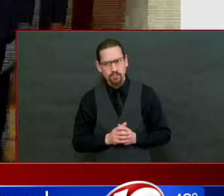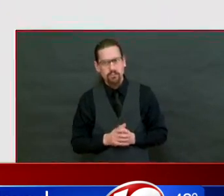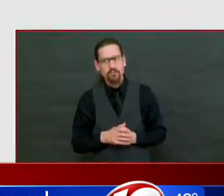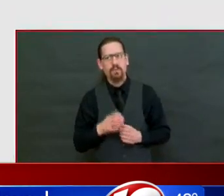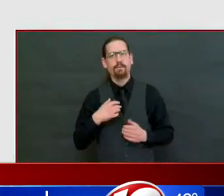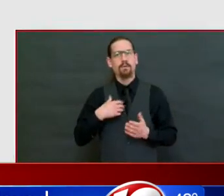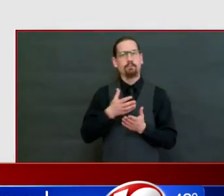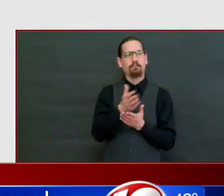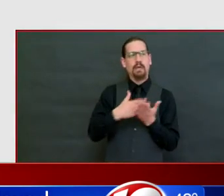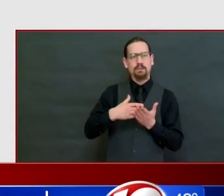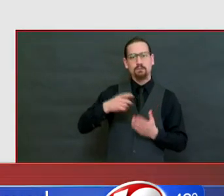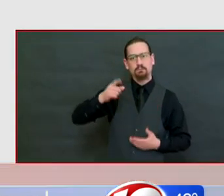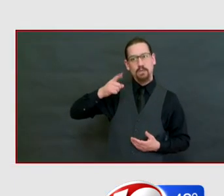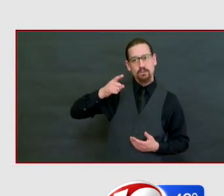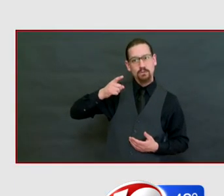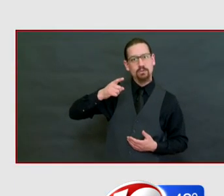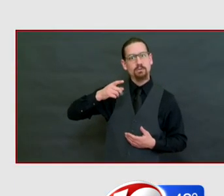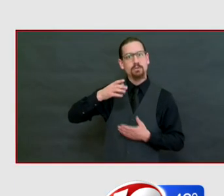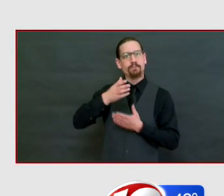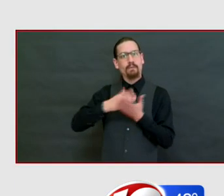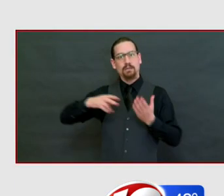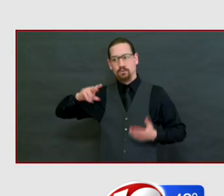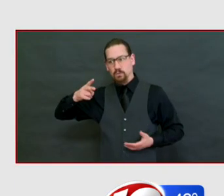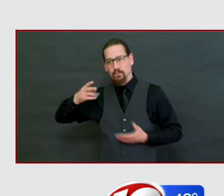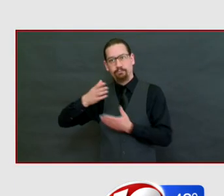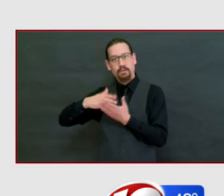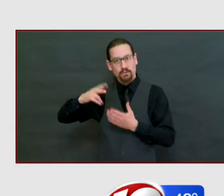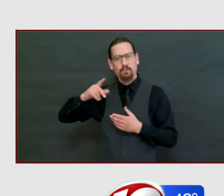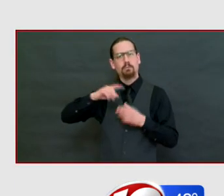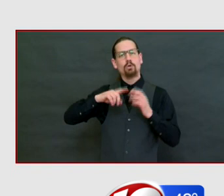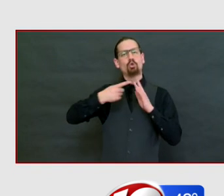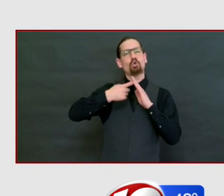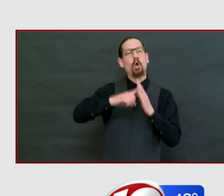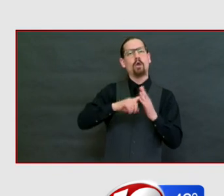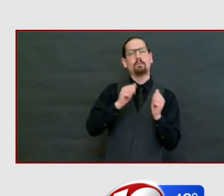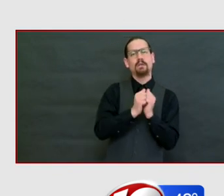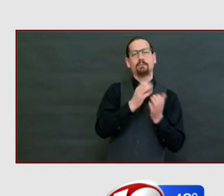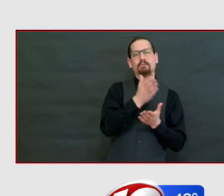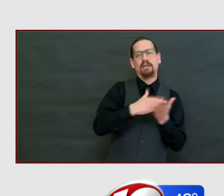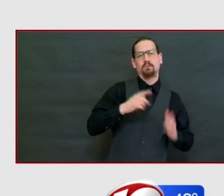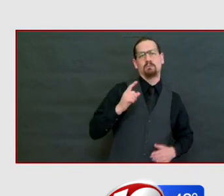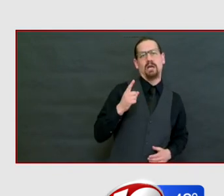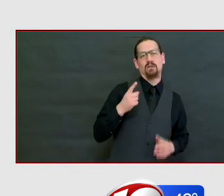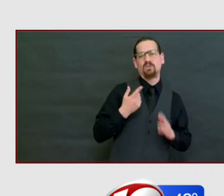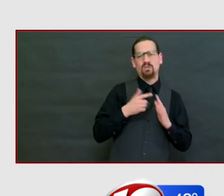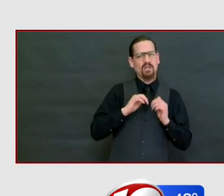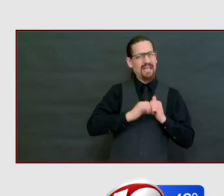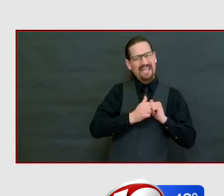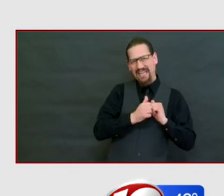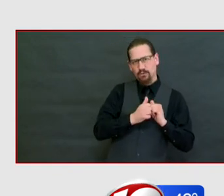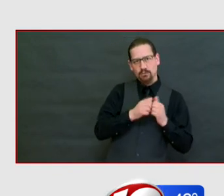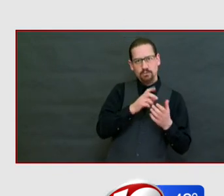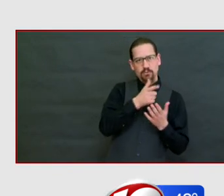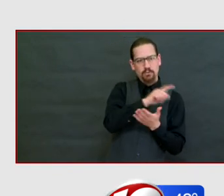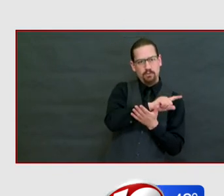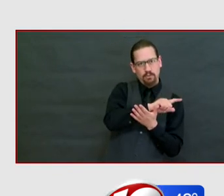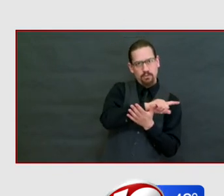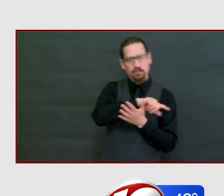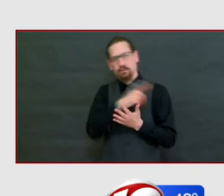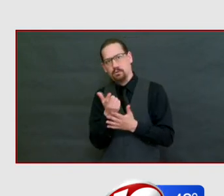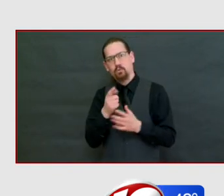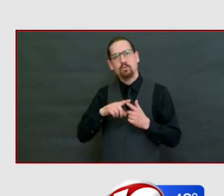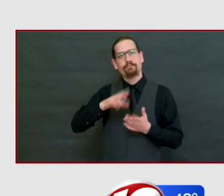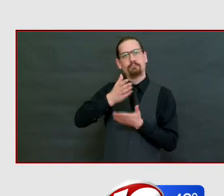2, we need to see a 14-day downward trend in the number of cases